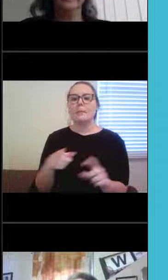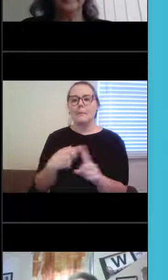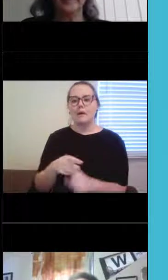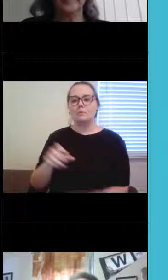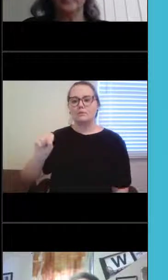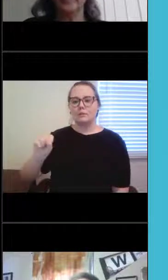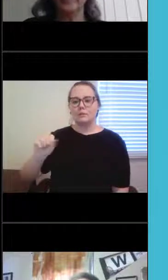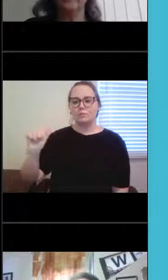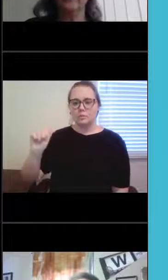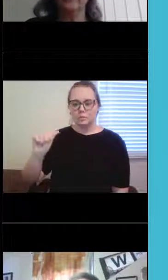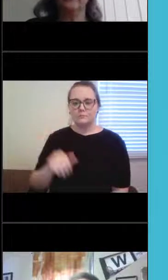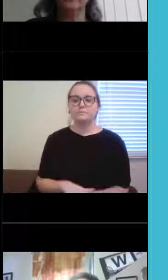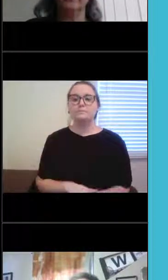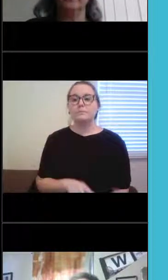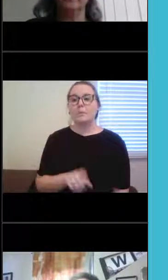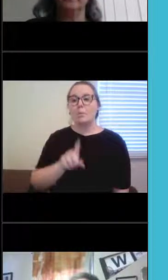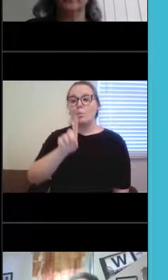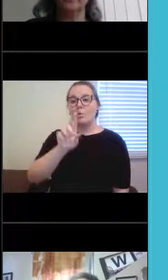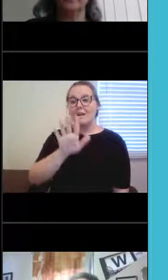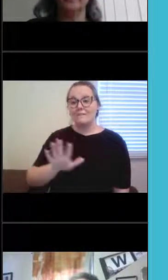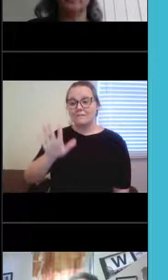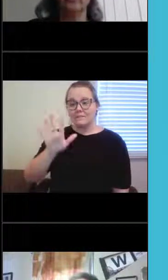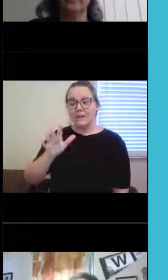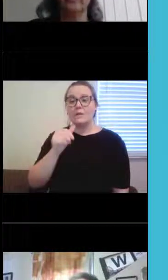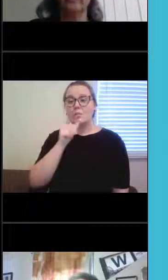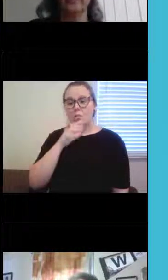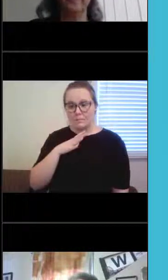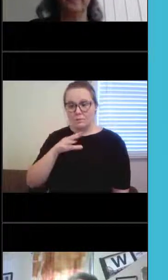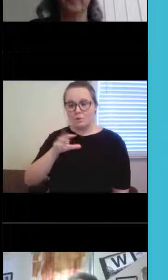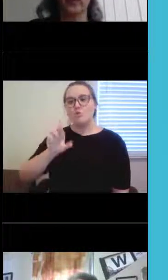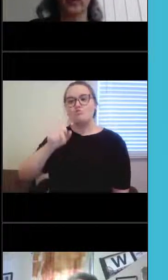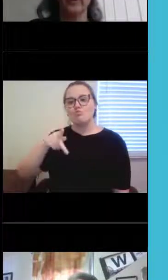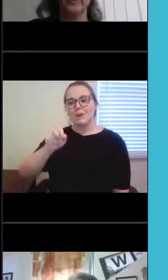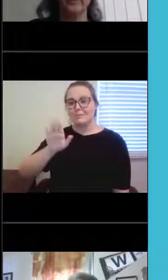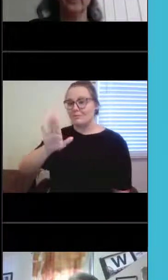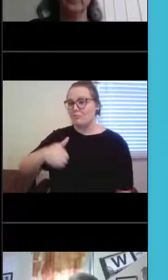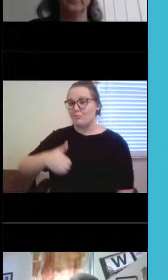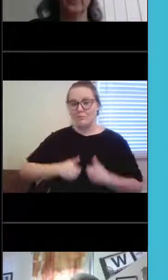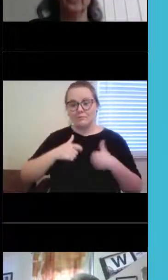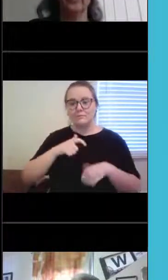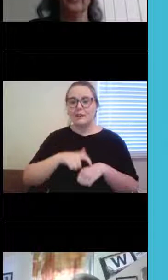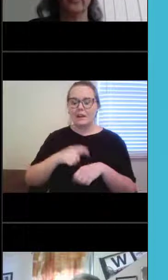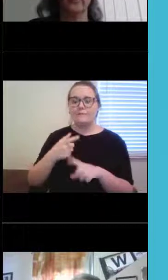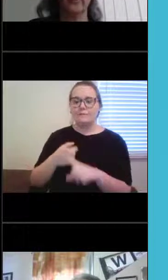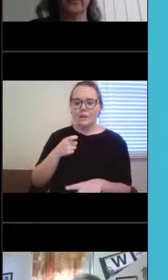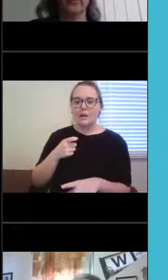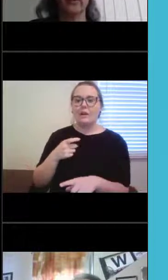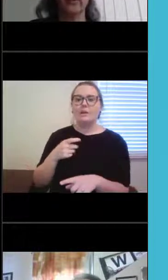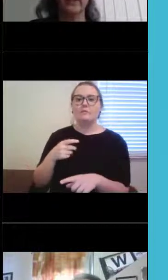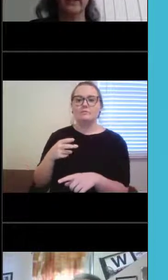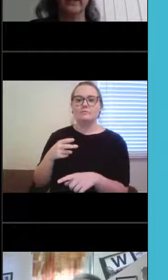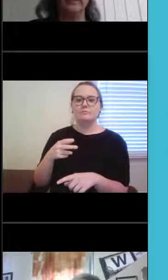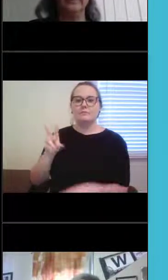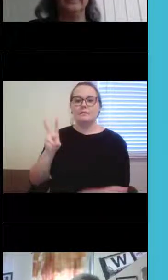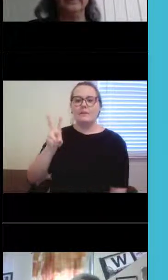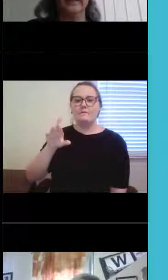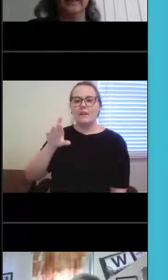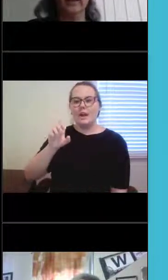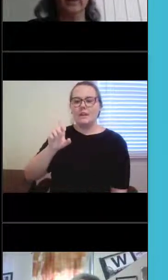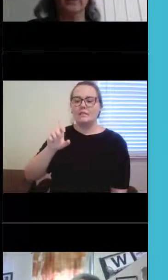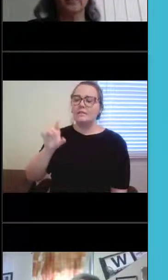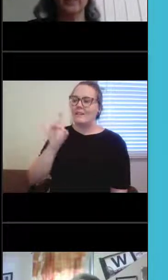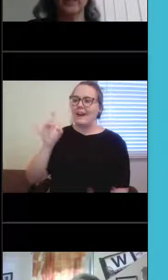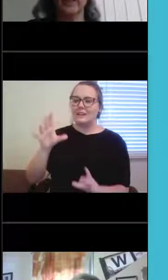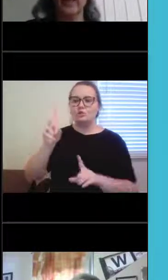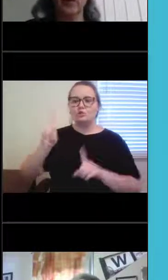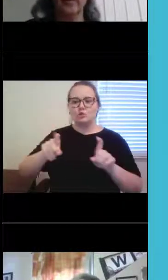assault. 1 out of 5 women are raped in their lifetime, according to the National Intimate Partner and Sexual Violence Survey data,